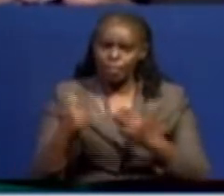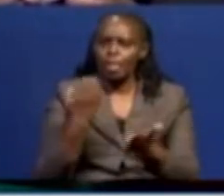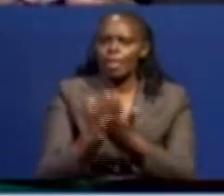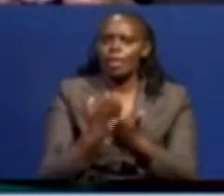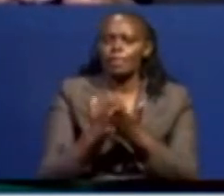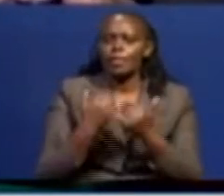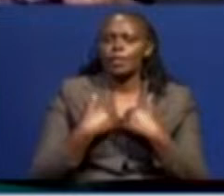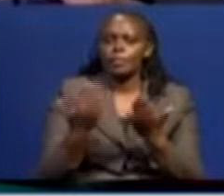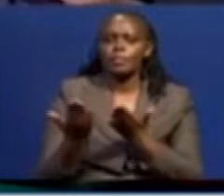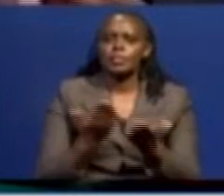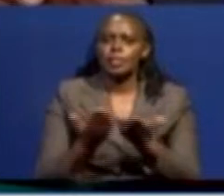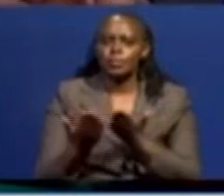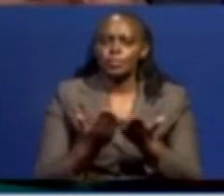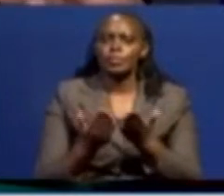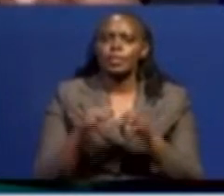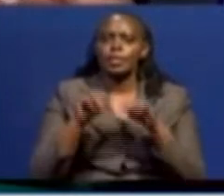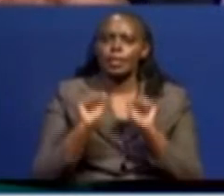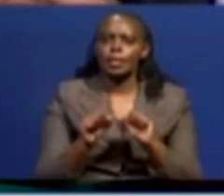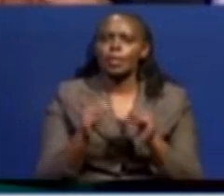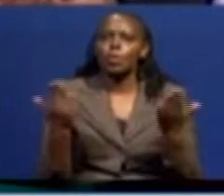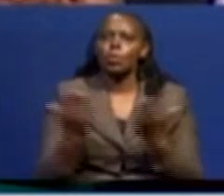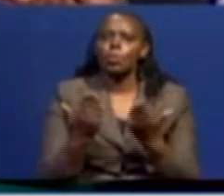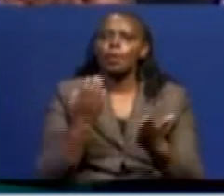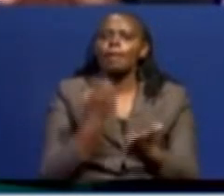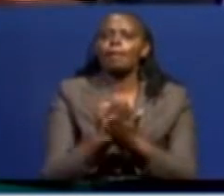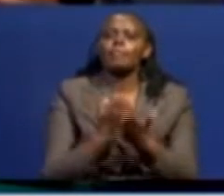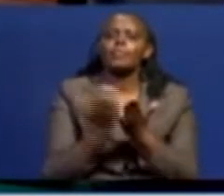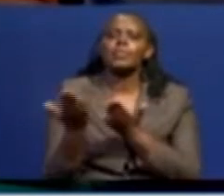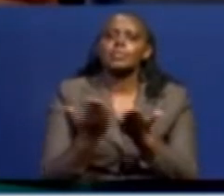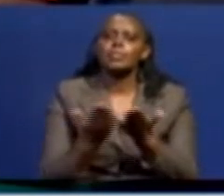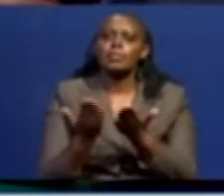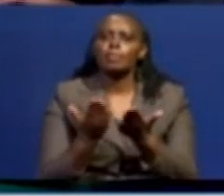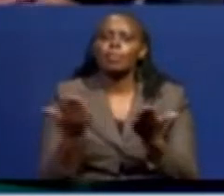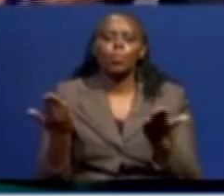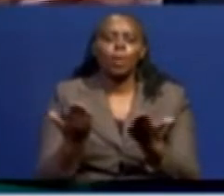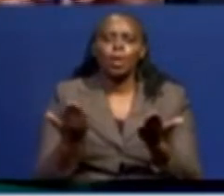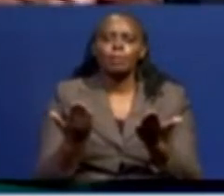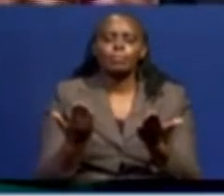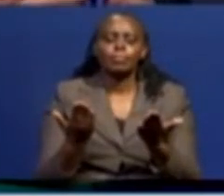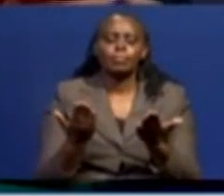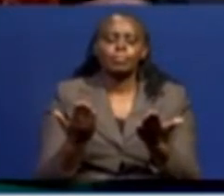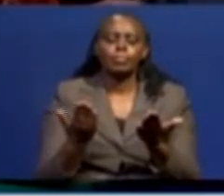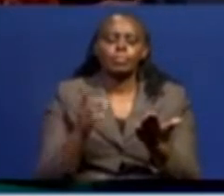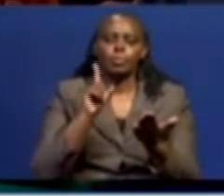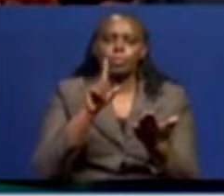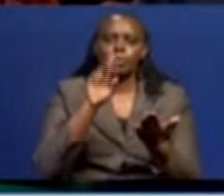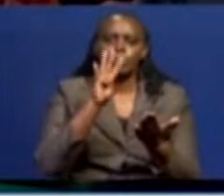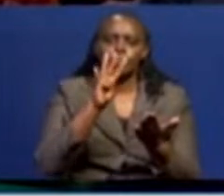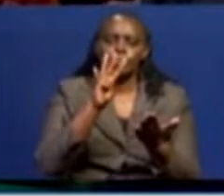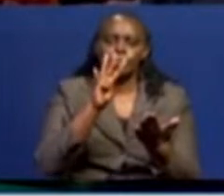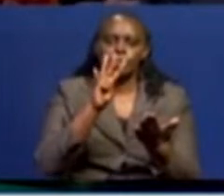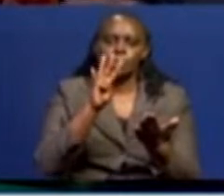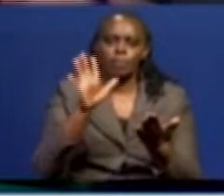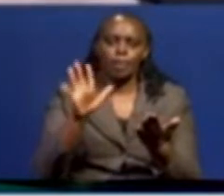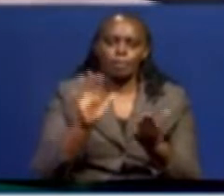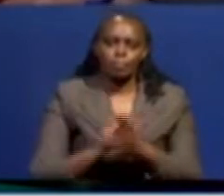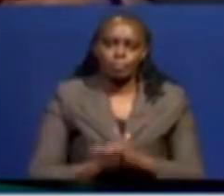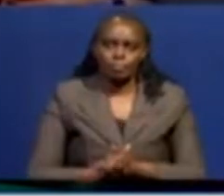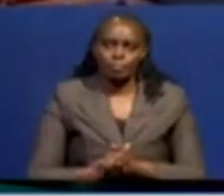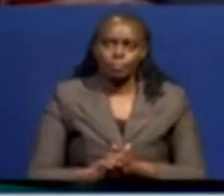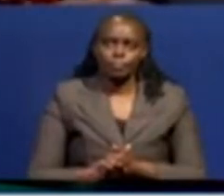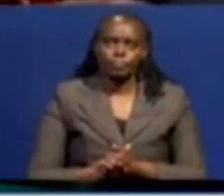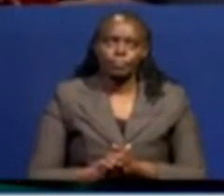Yes. Do you have evidence of service? Yes. Where is evidence of service found in that document? Page 145.